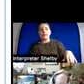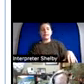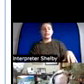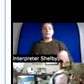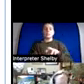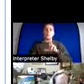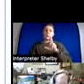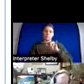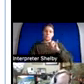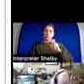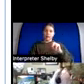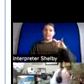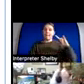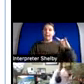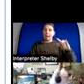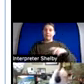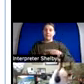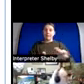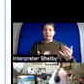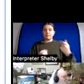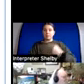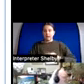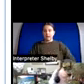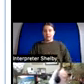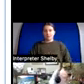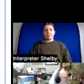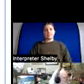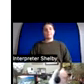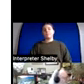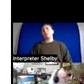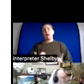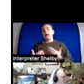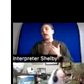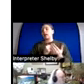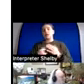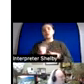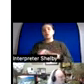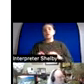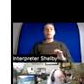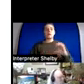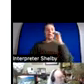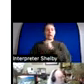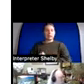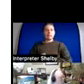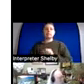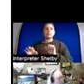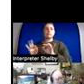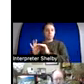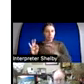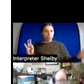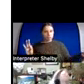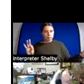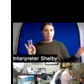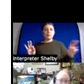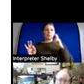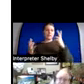was failed today so anyhow and you can go on and on here's one with it filled